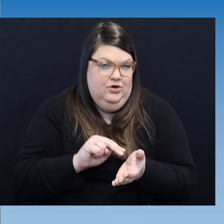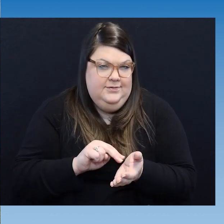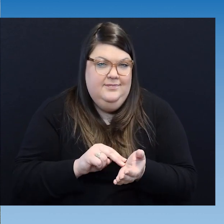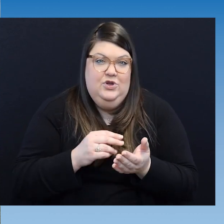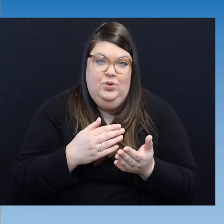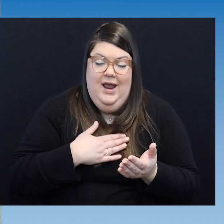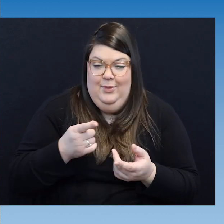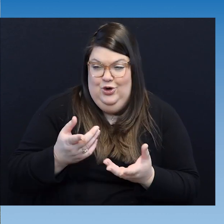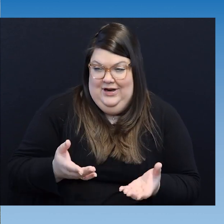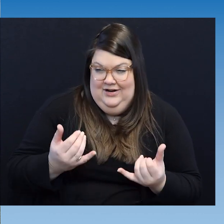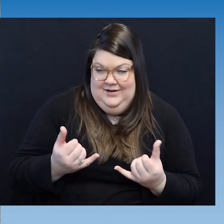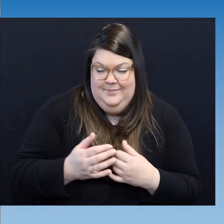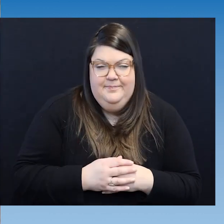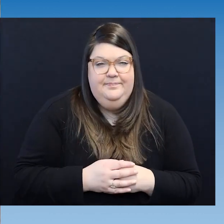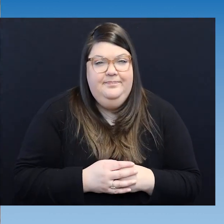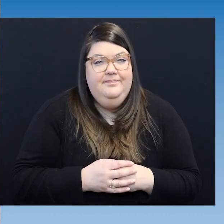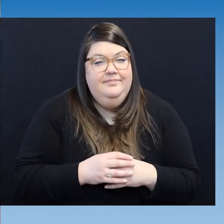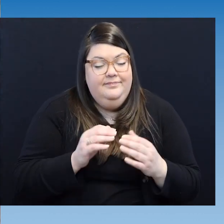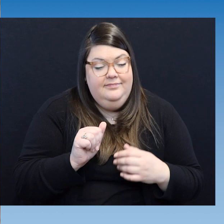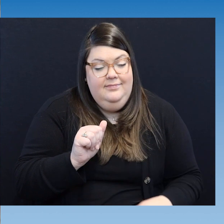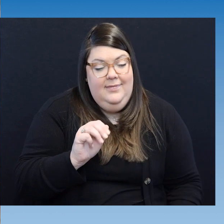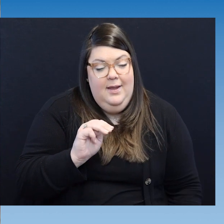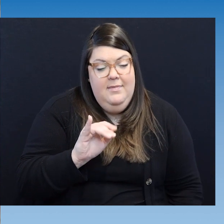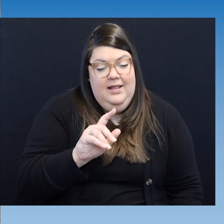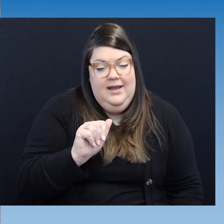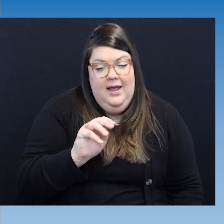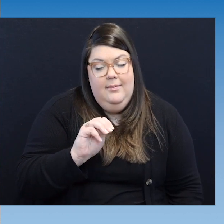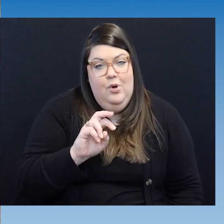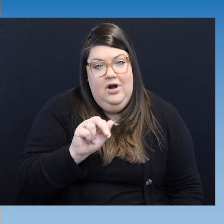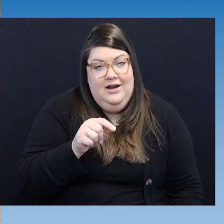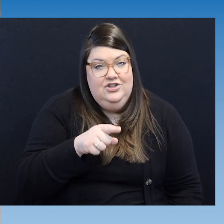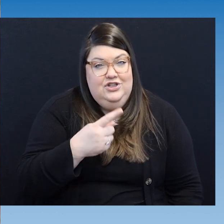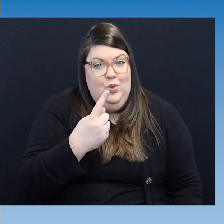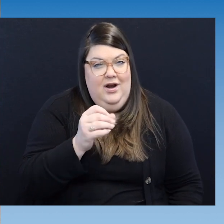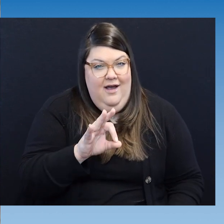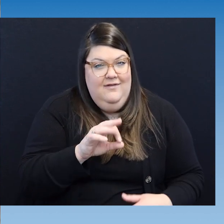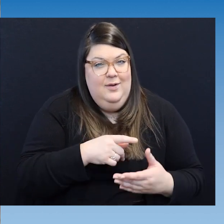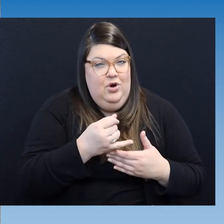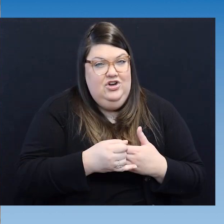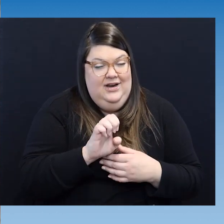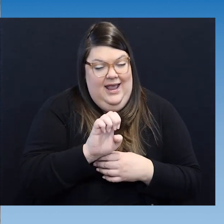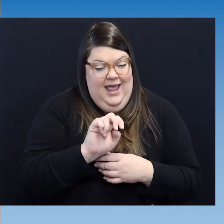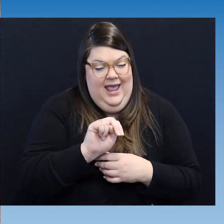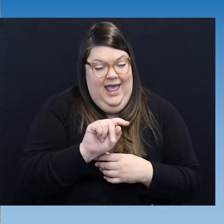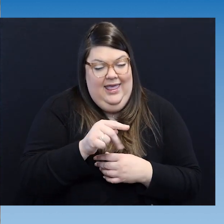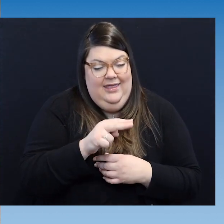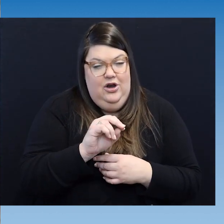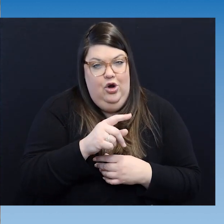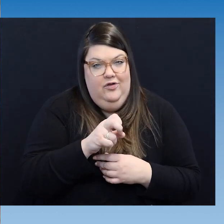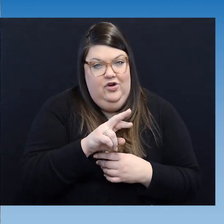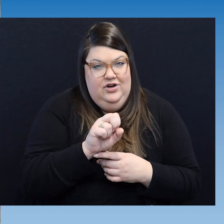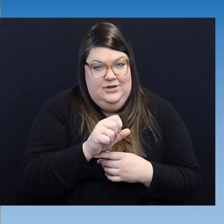here, Kim. And then Amalia Mora is one of the project ethnographers who was paired with Deborah